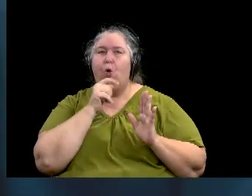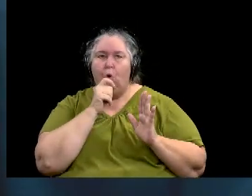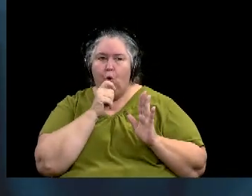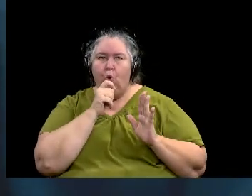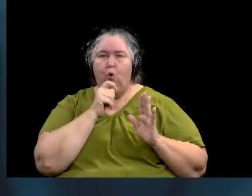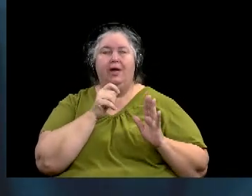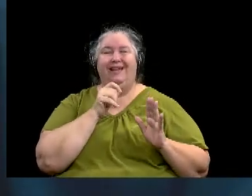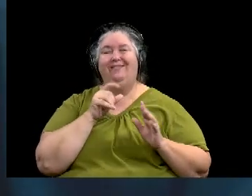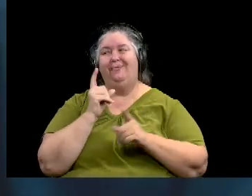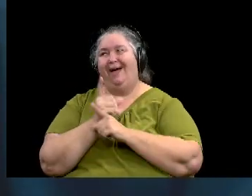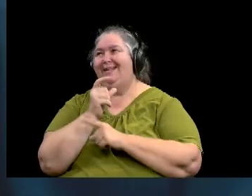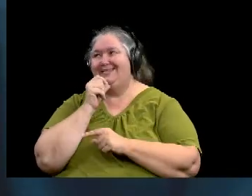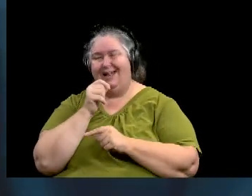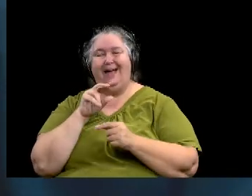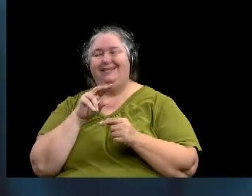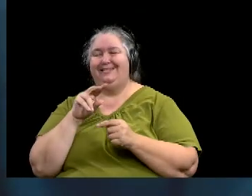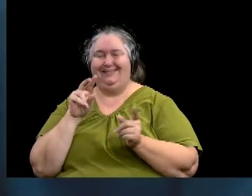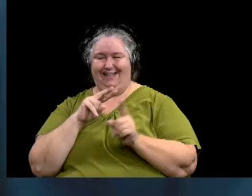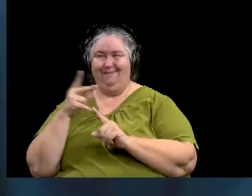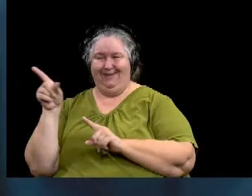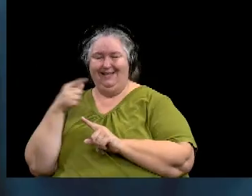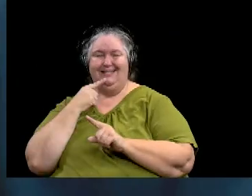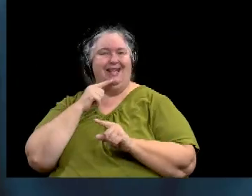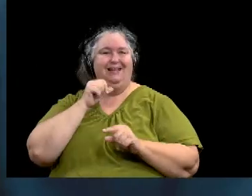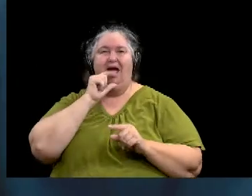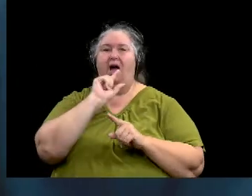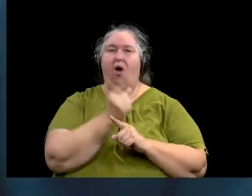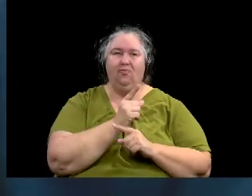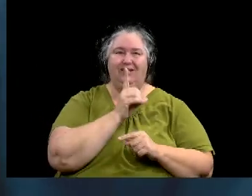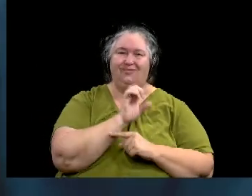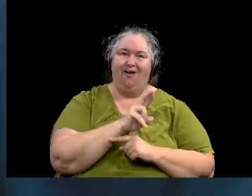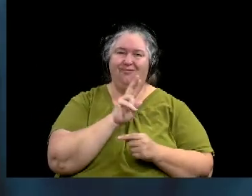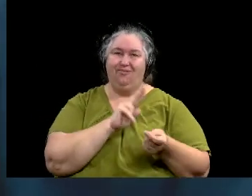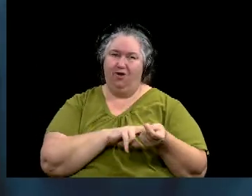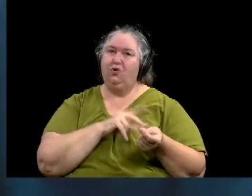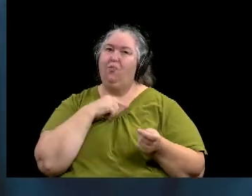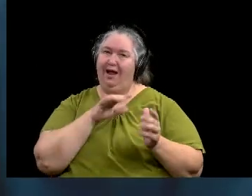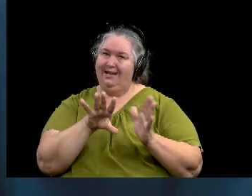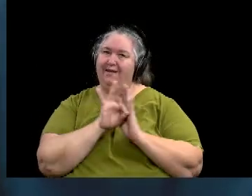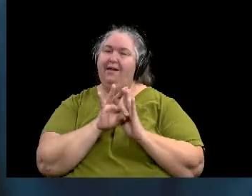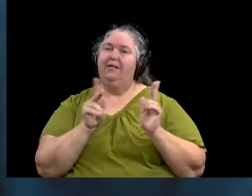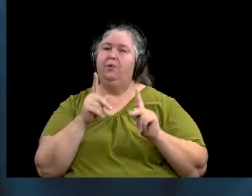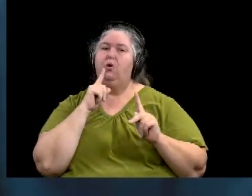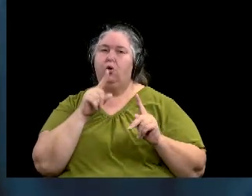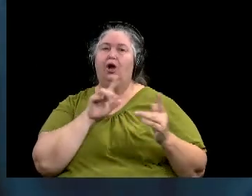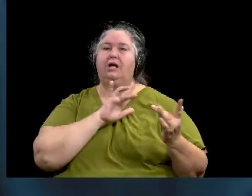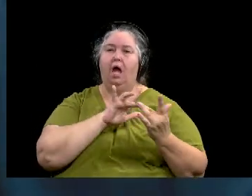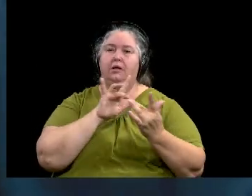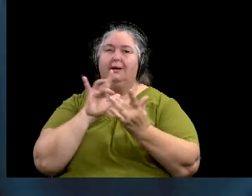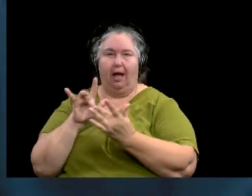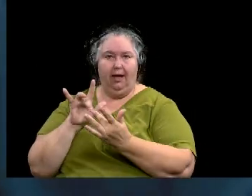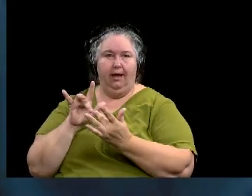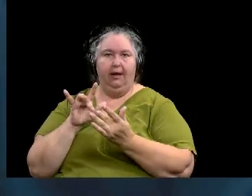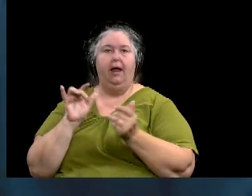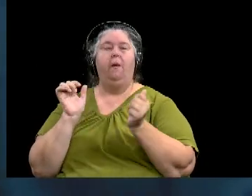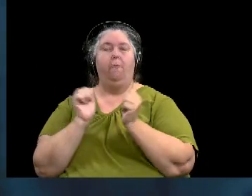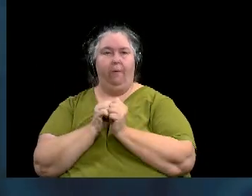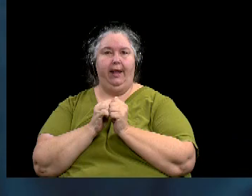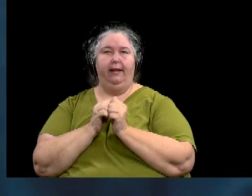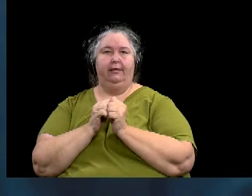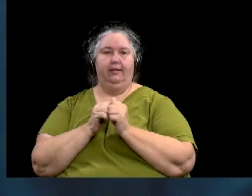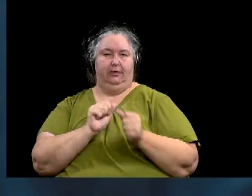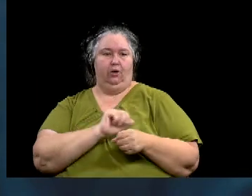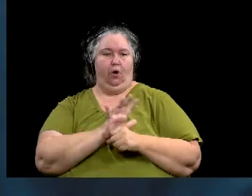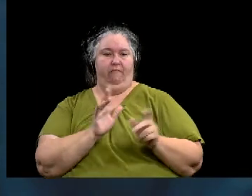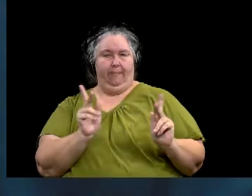stated. We're identifying those people who are in contact, and then finding those who want the vaccine. And there are a few people